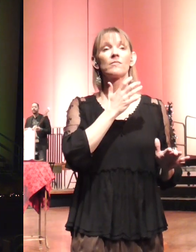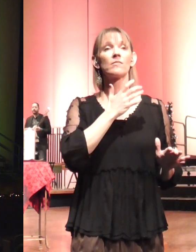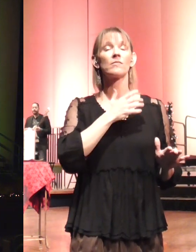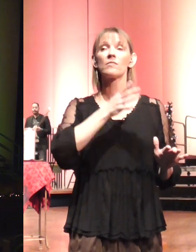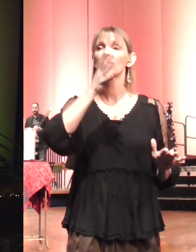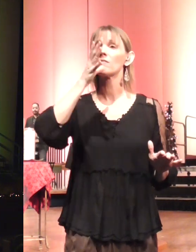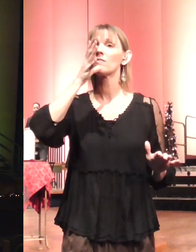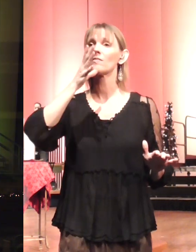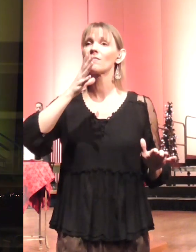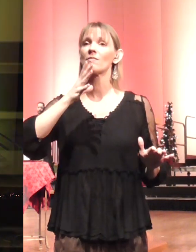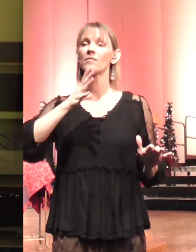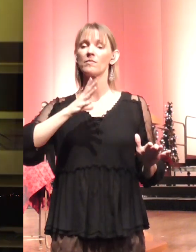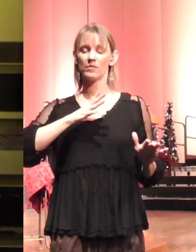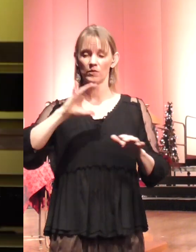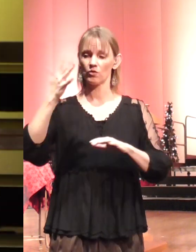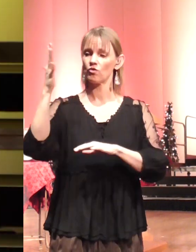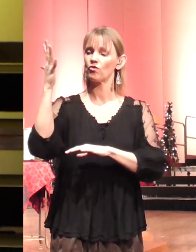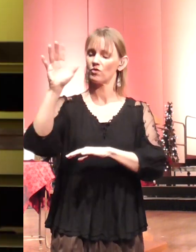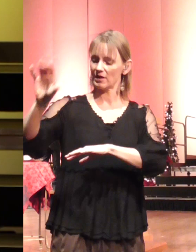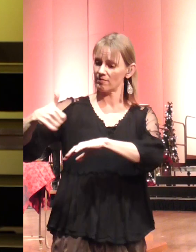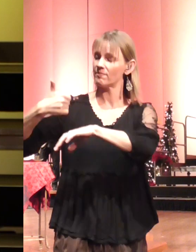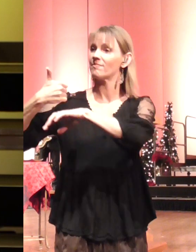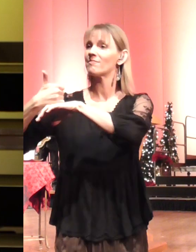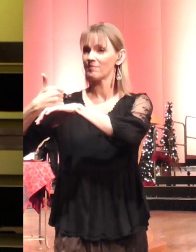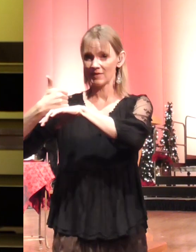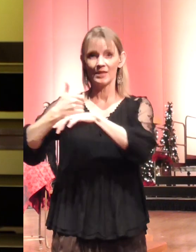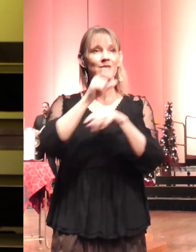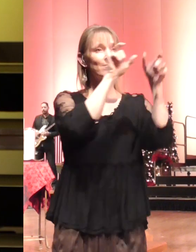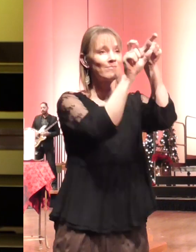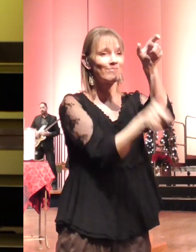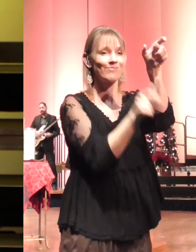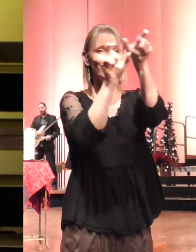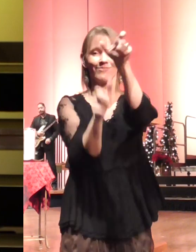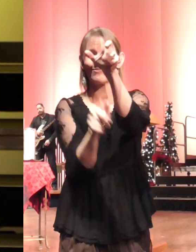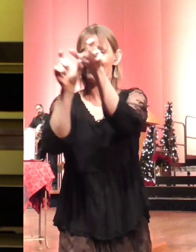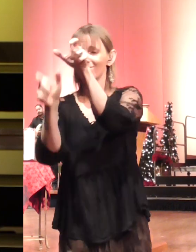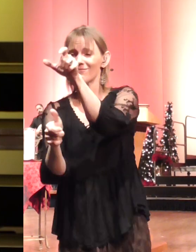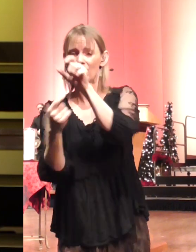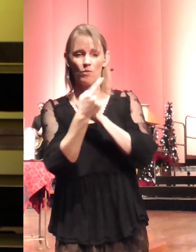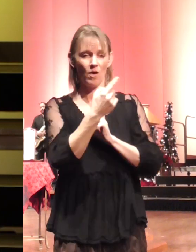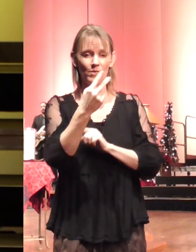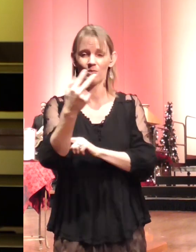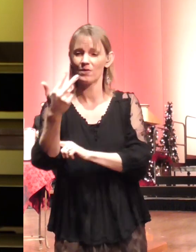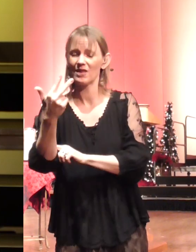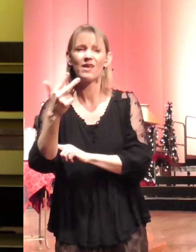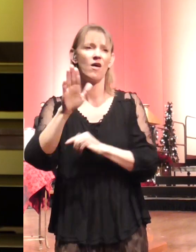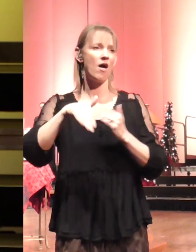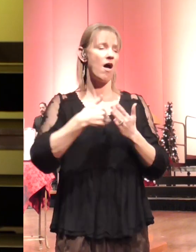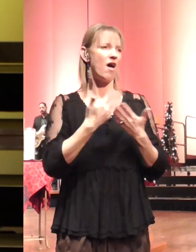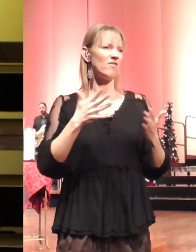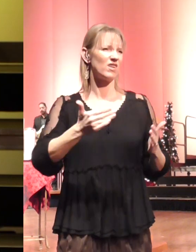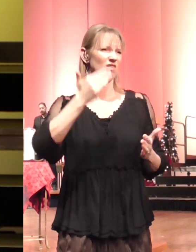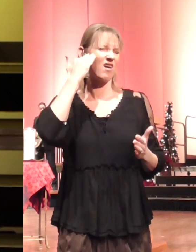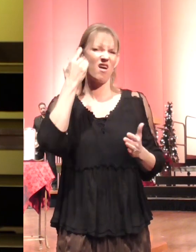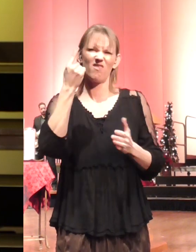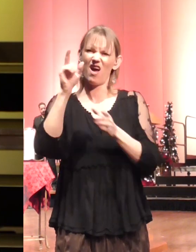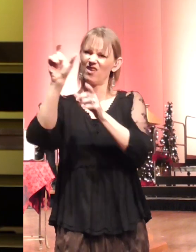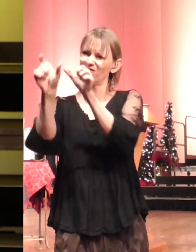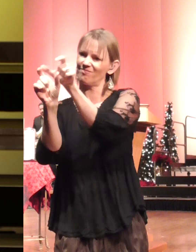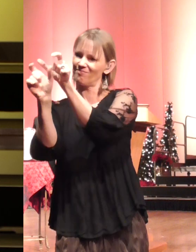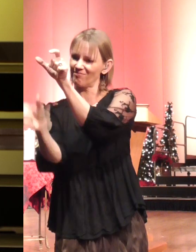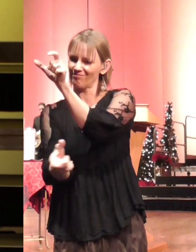She put up the tree, stockings 1, 2, 3. They all know one